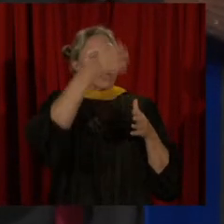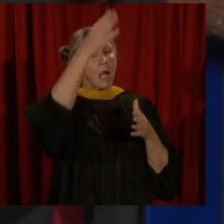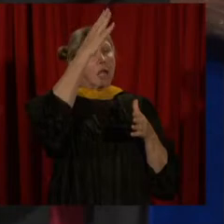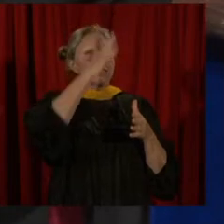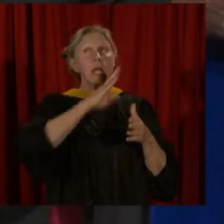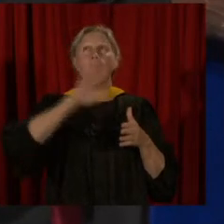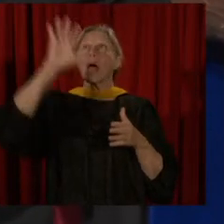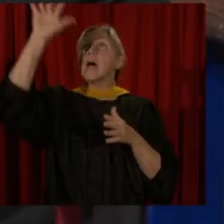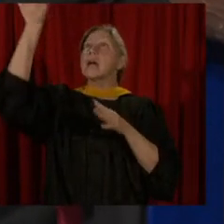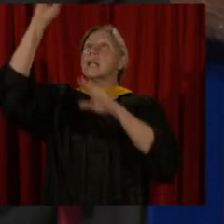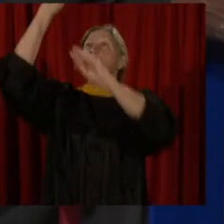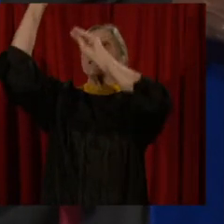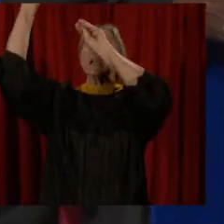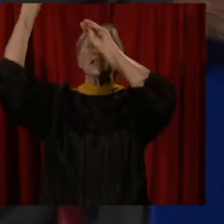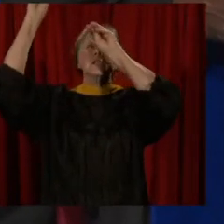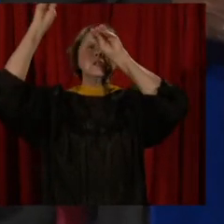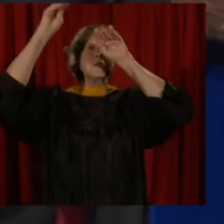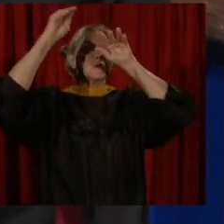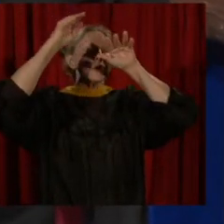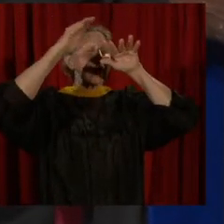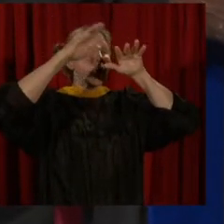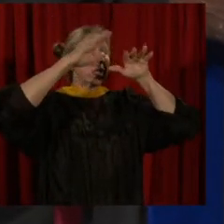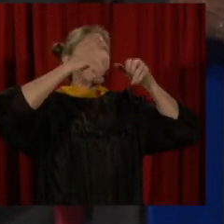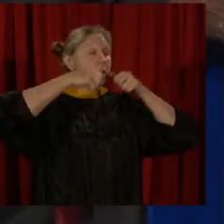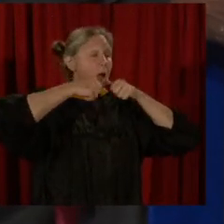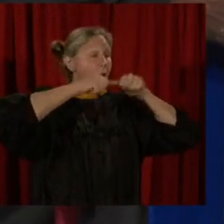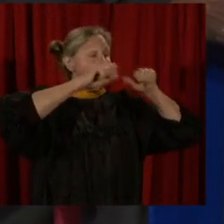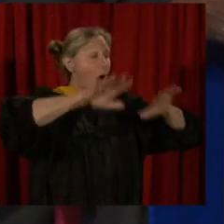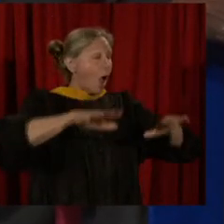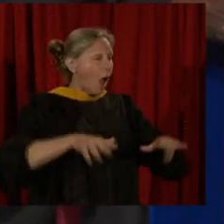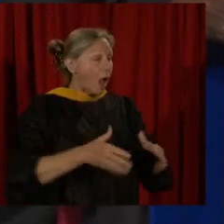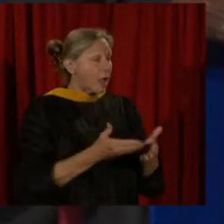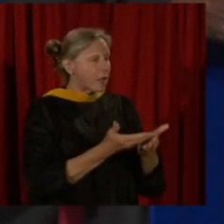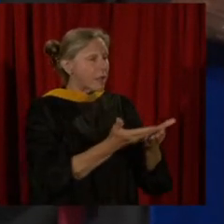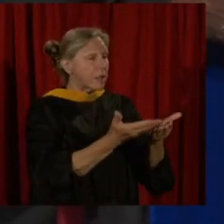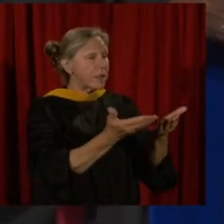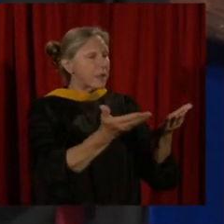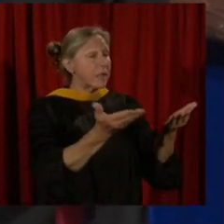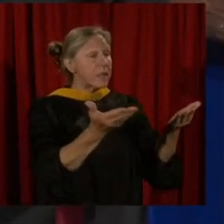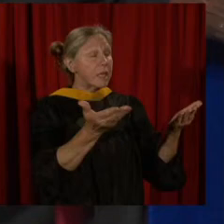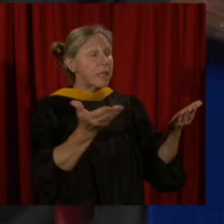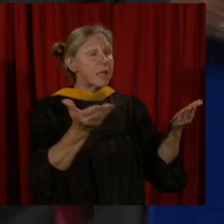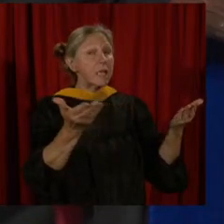God shed His grace on